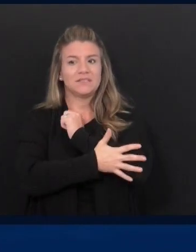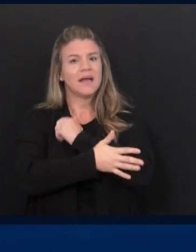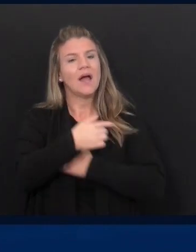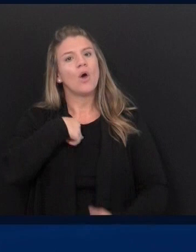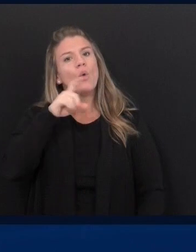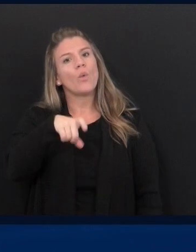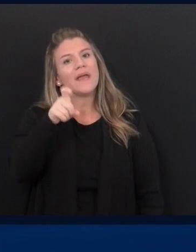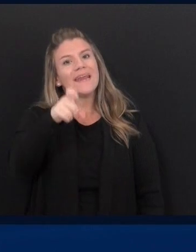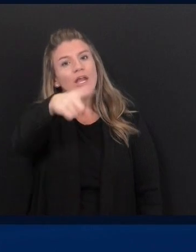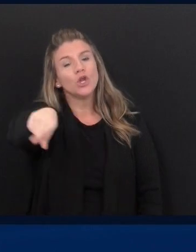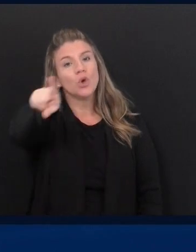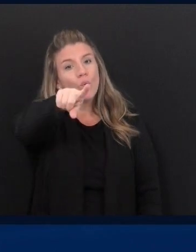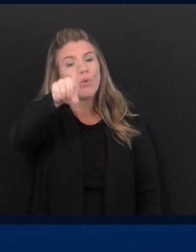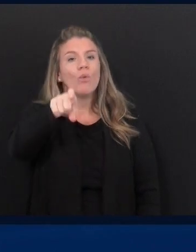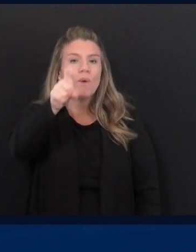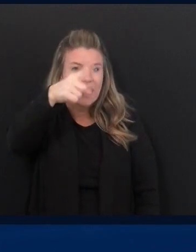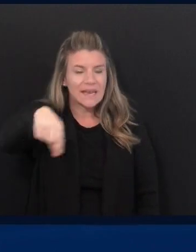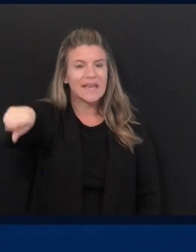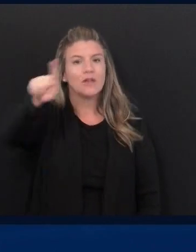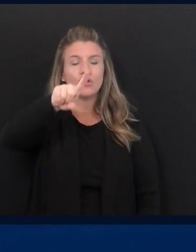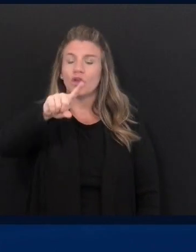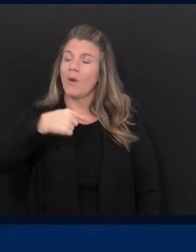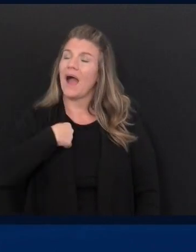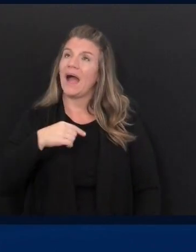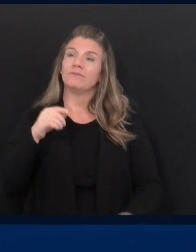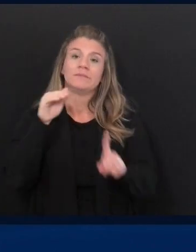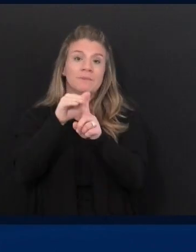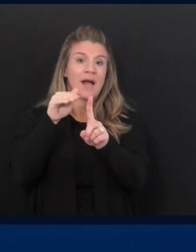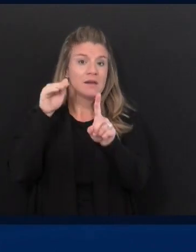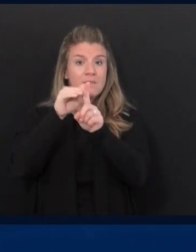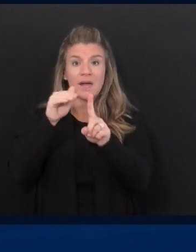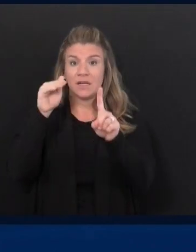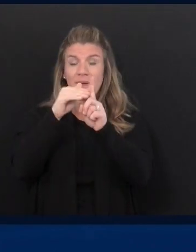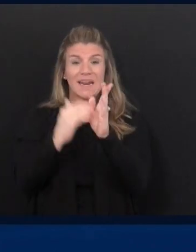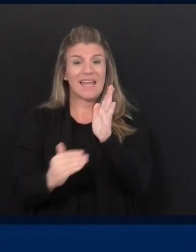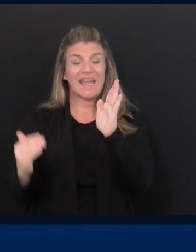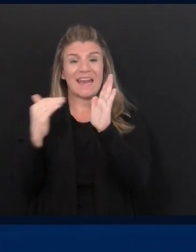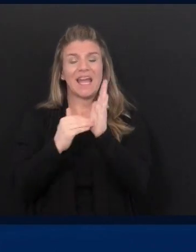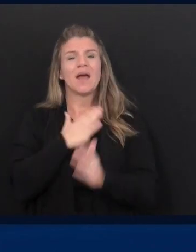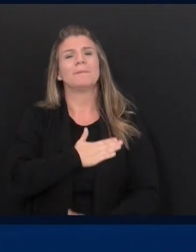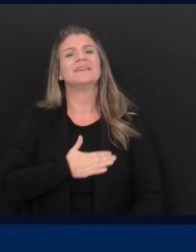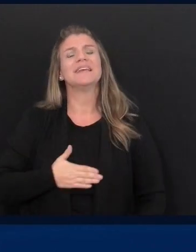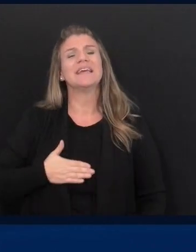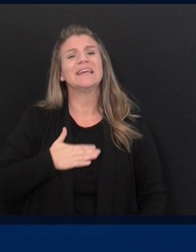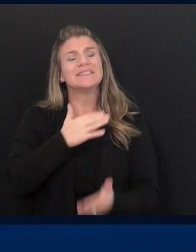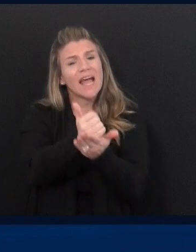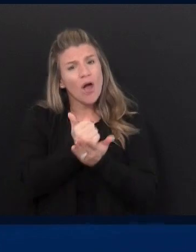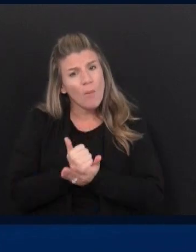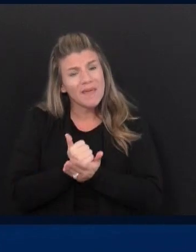Virginia. We really need you. I keep telling you, please help me get counted.